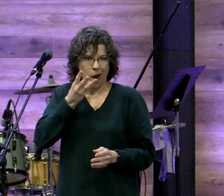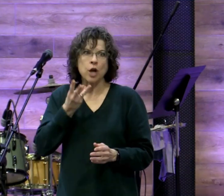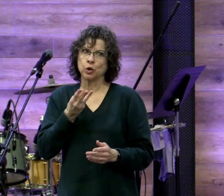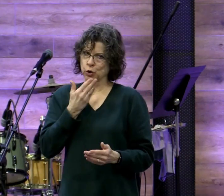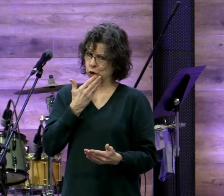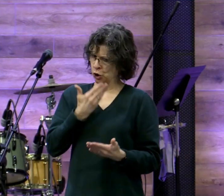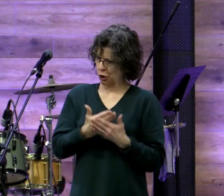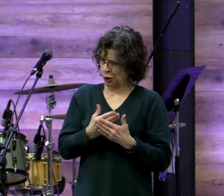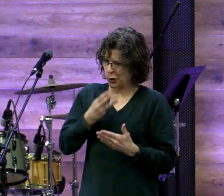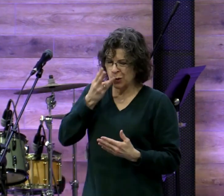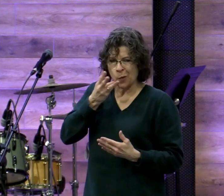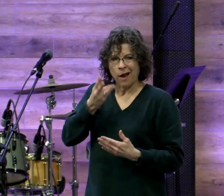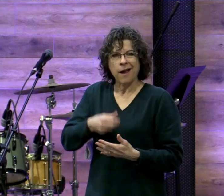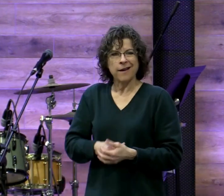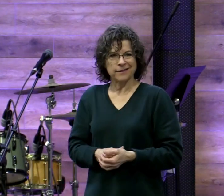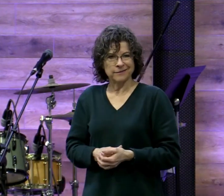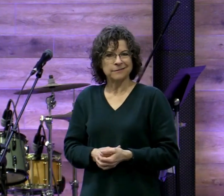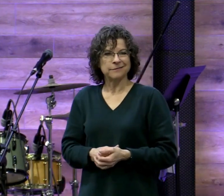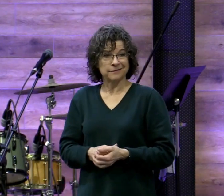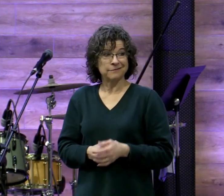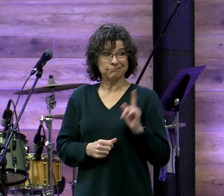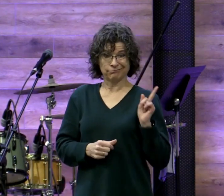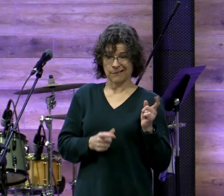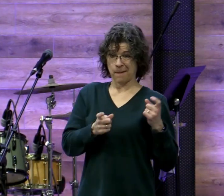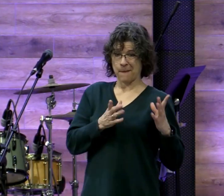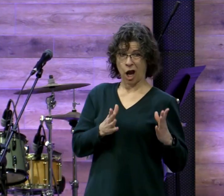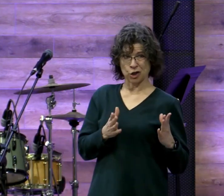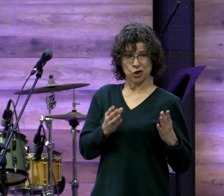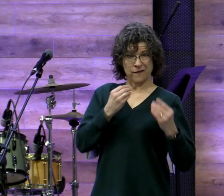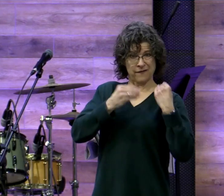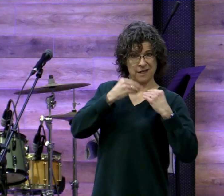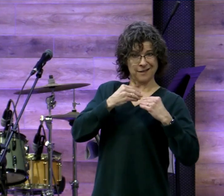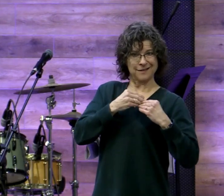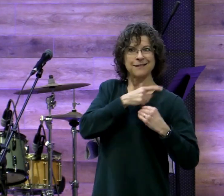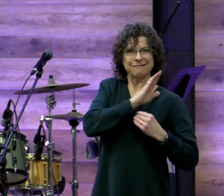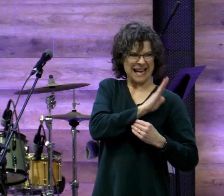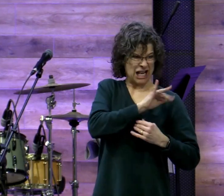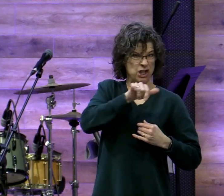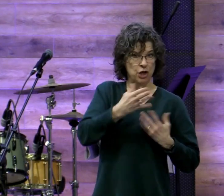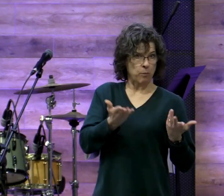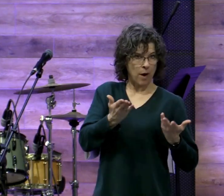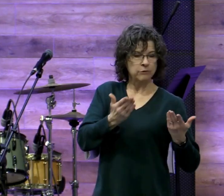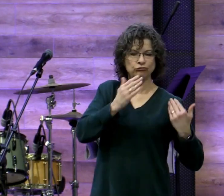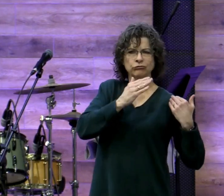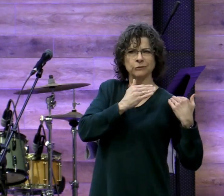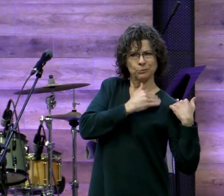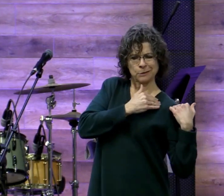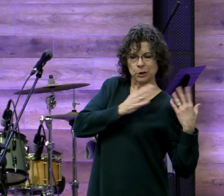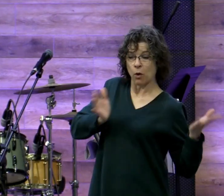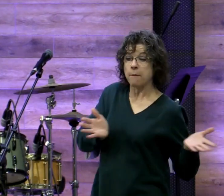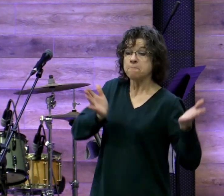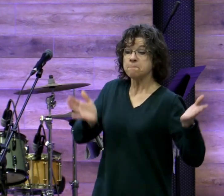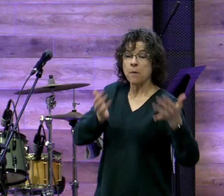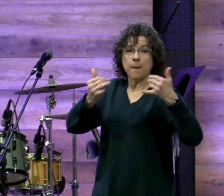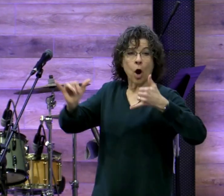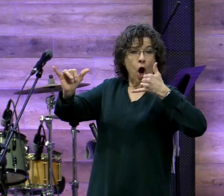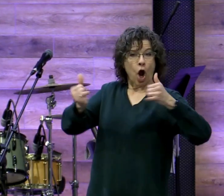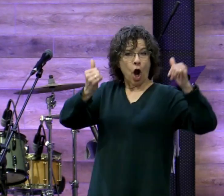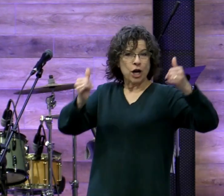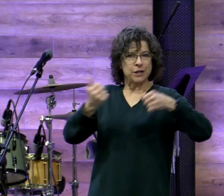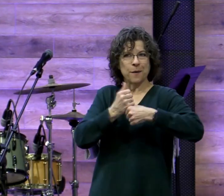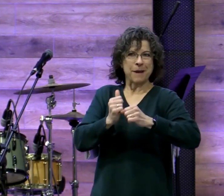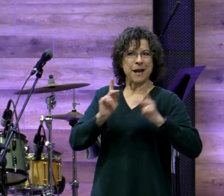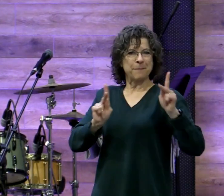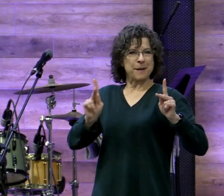good stuff. The master of the ceremony, whose job is to keep the party going and to enliven the group to,